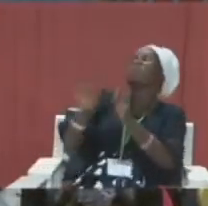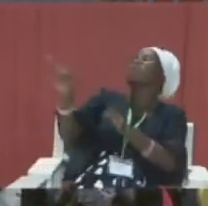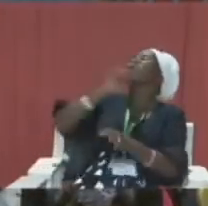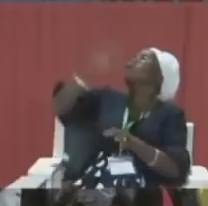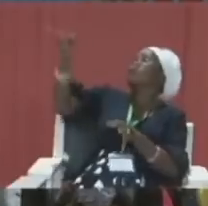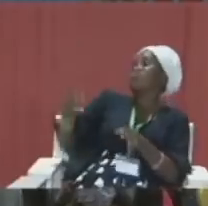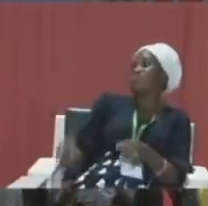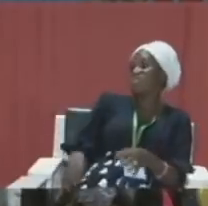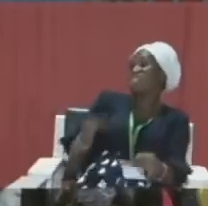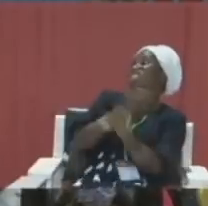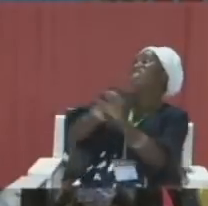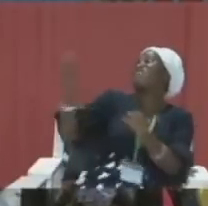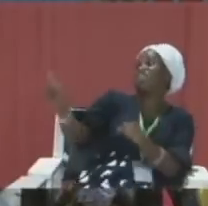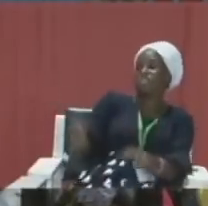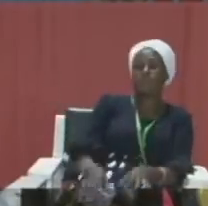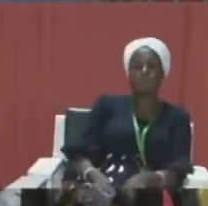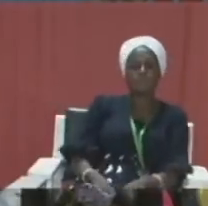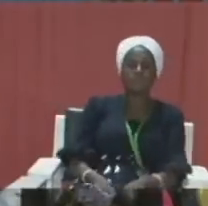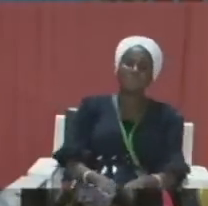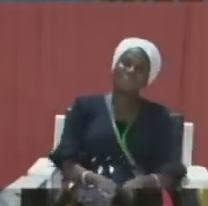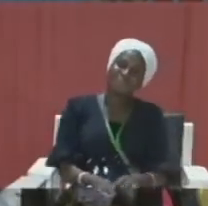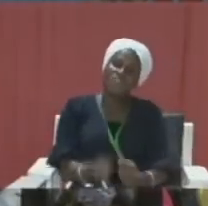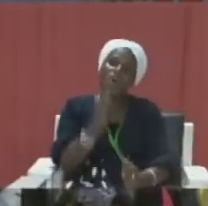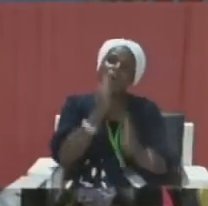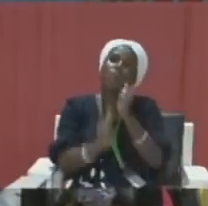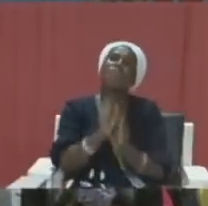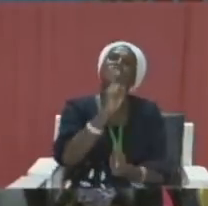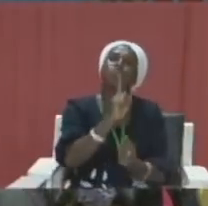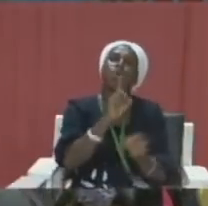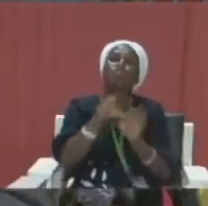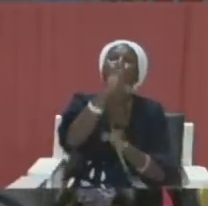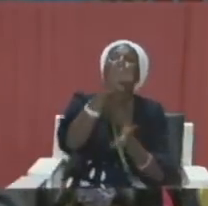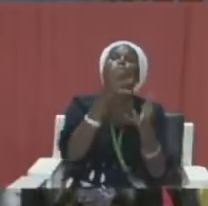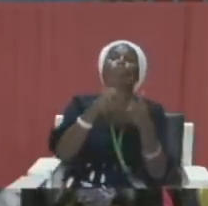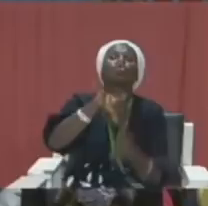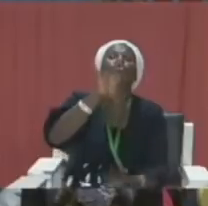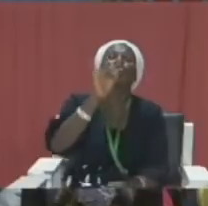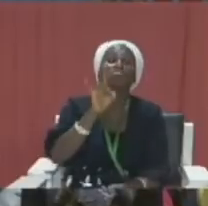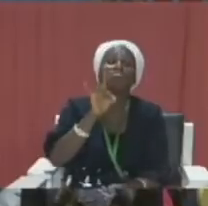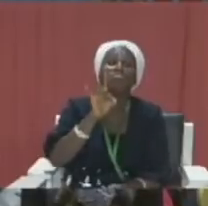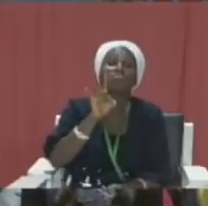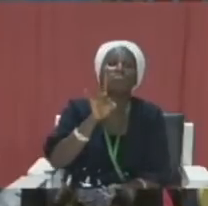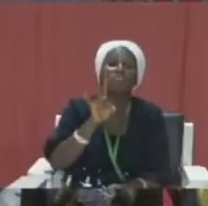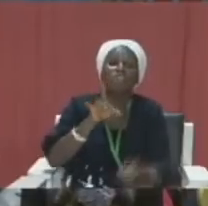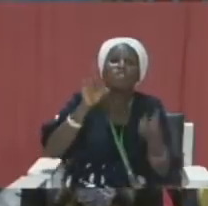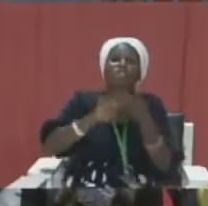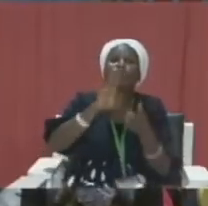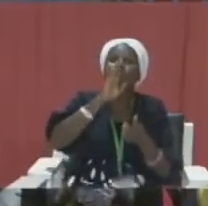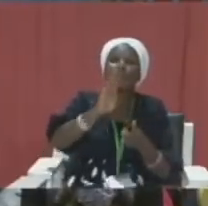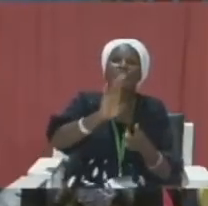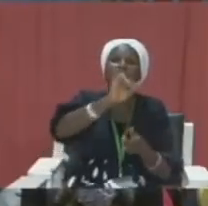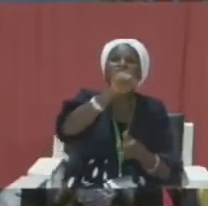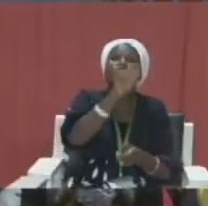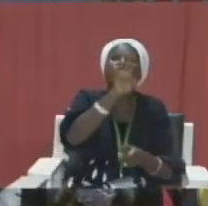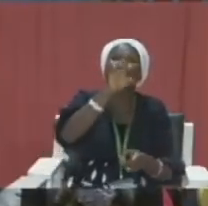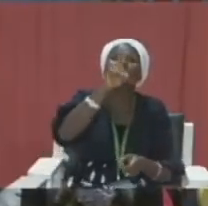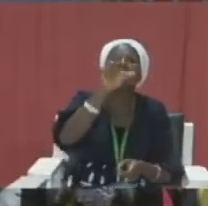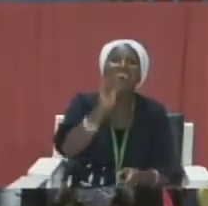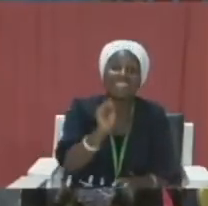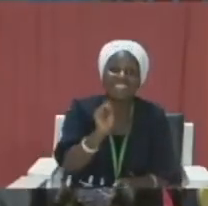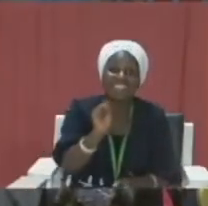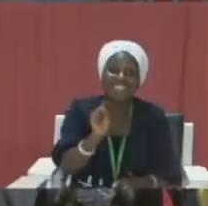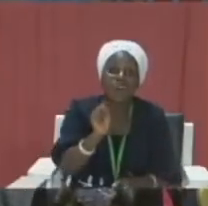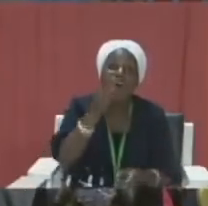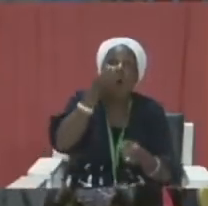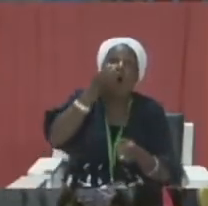choose whether you want to be the Judas or you want to be the second thief